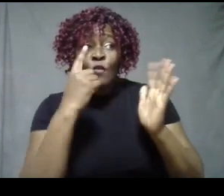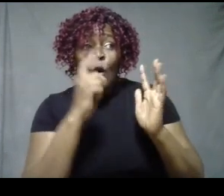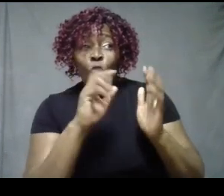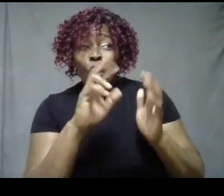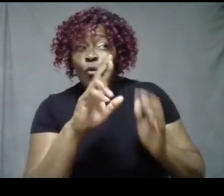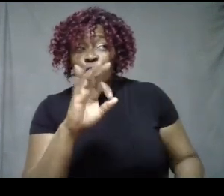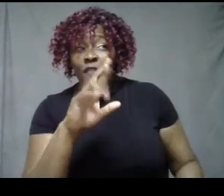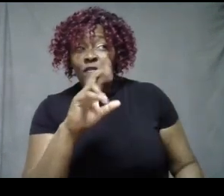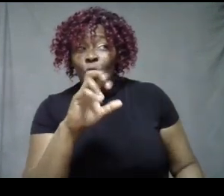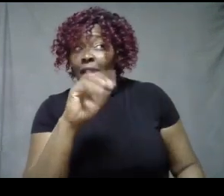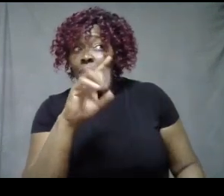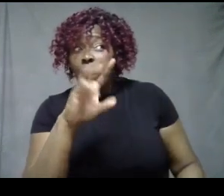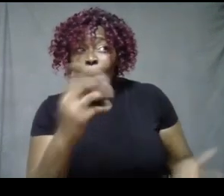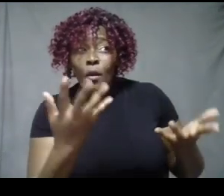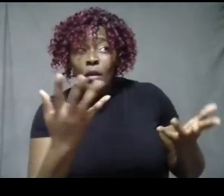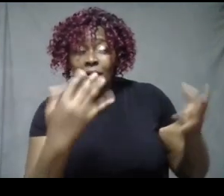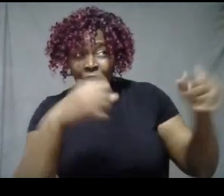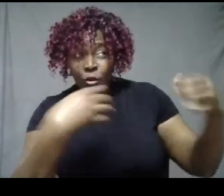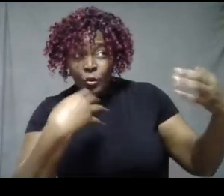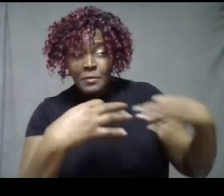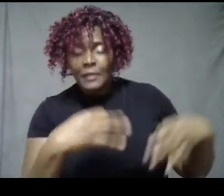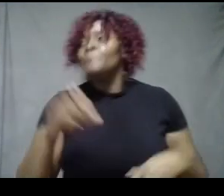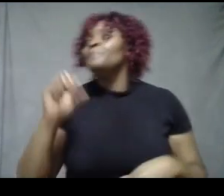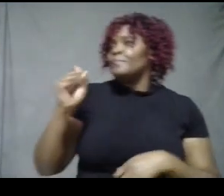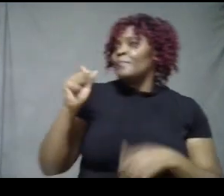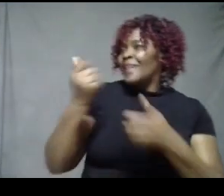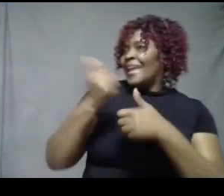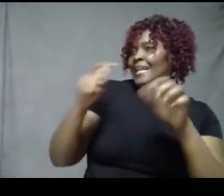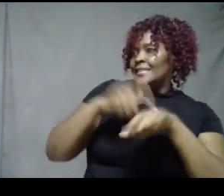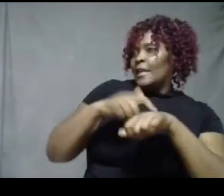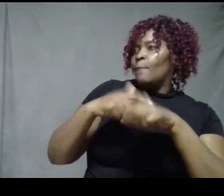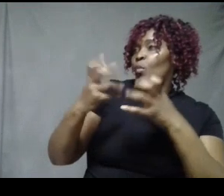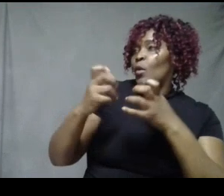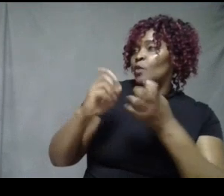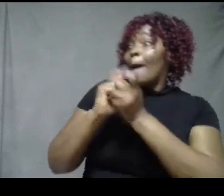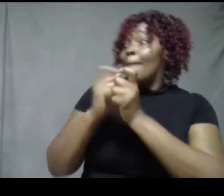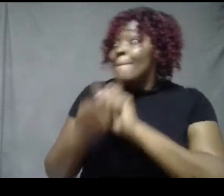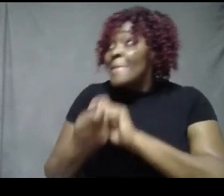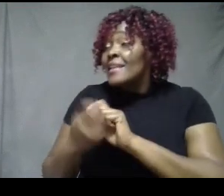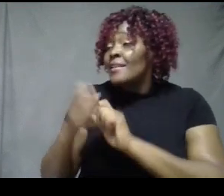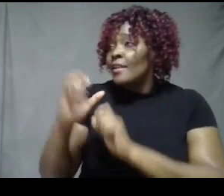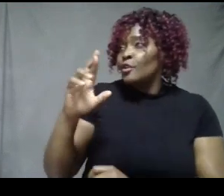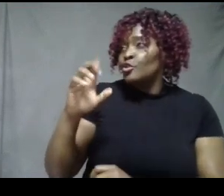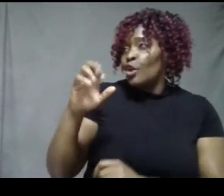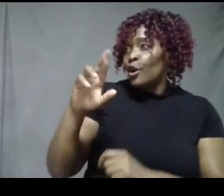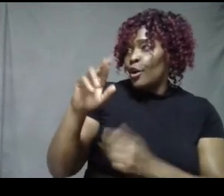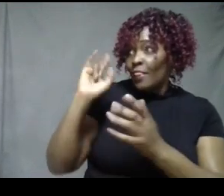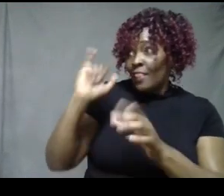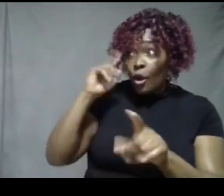clarity on that? Yeah, anytime you amend the charter, it would require a referendum. Okay, yeah. Okay, thank you.